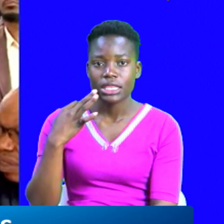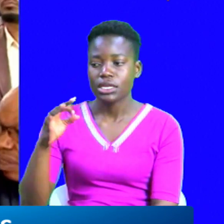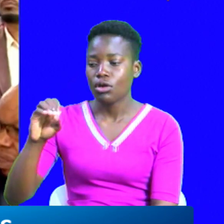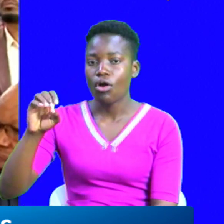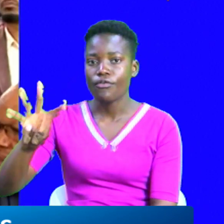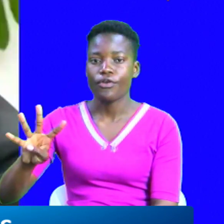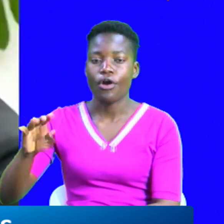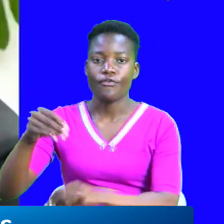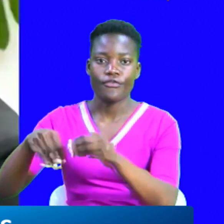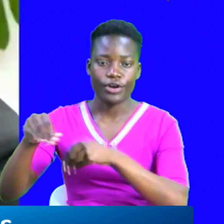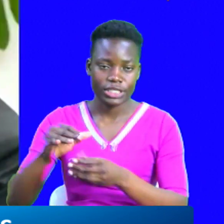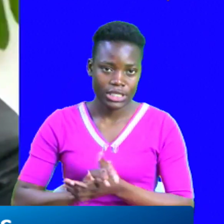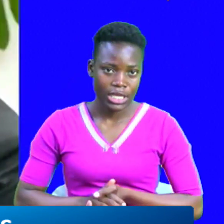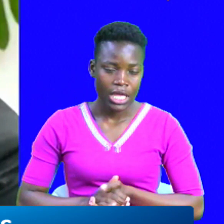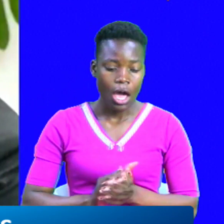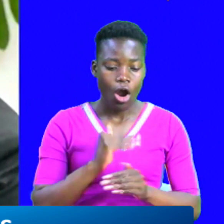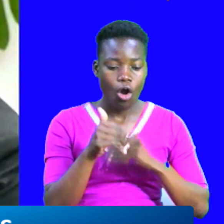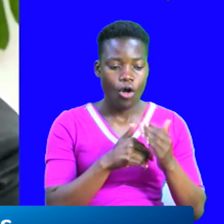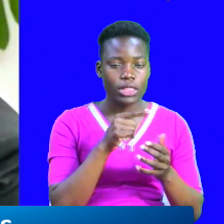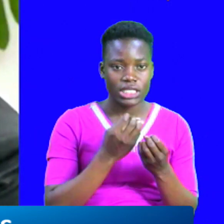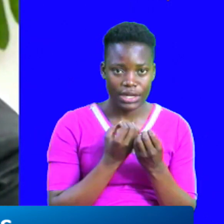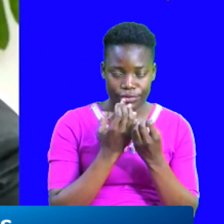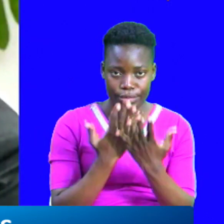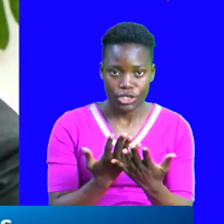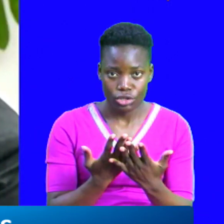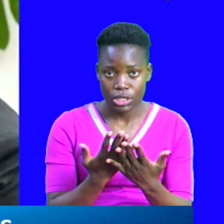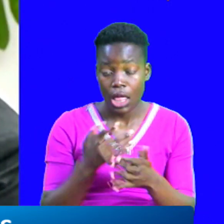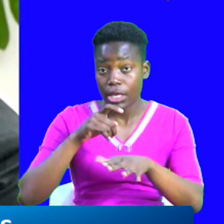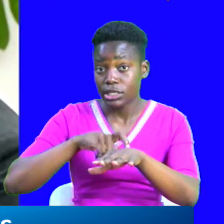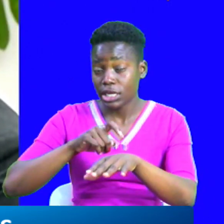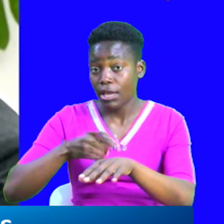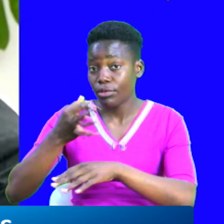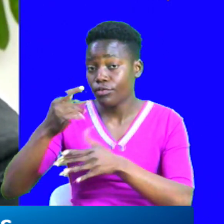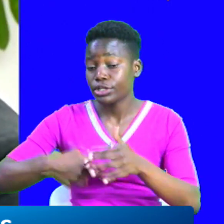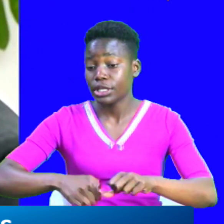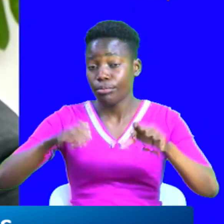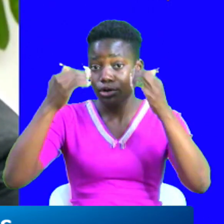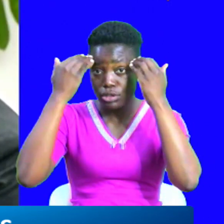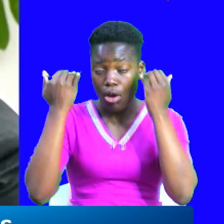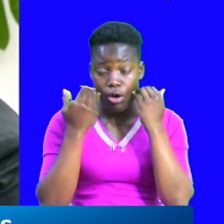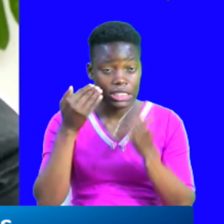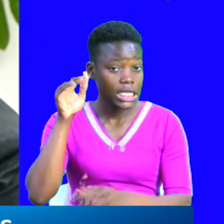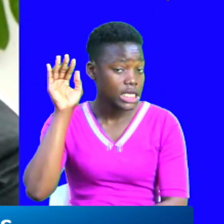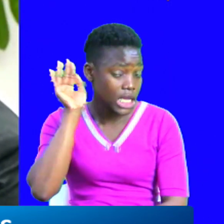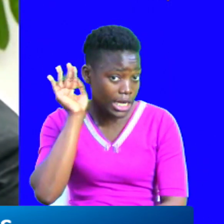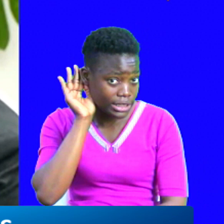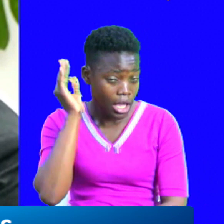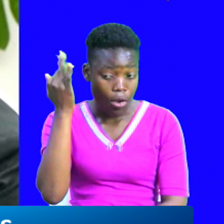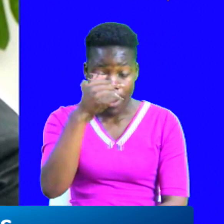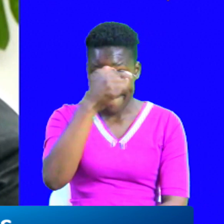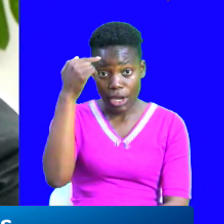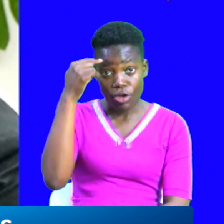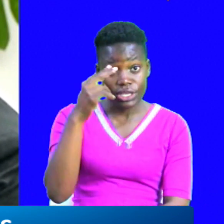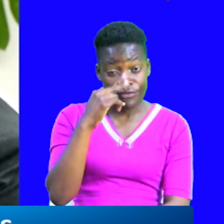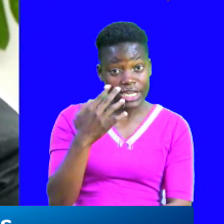304 votes. There was all this information during the Supreme Court hearings. Because the funny bit